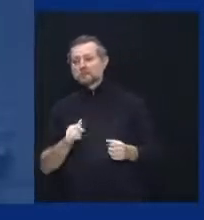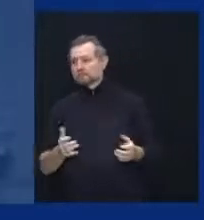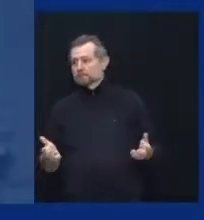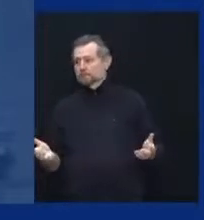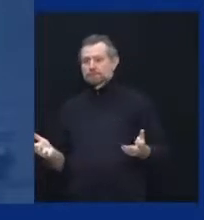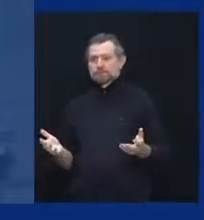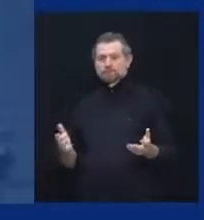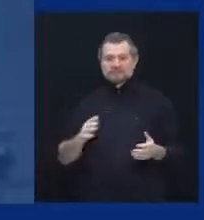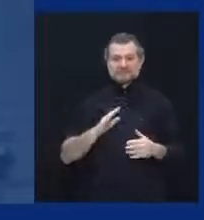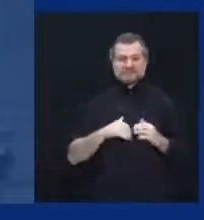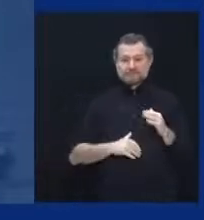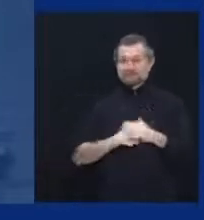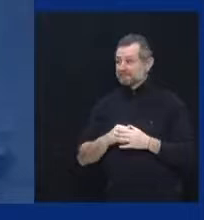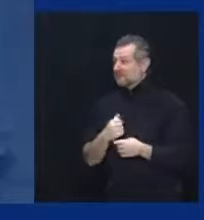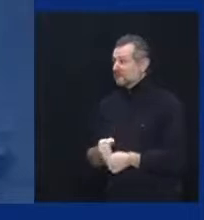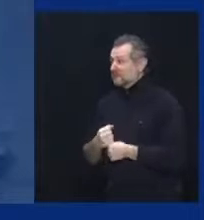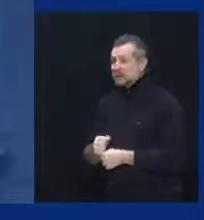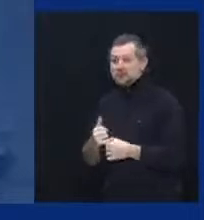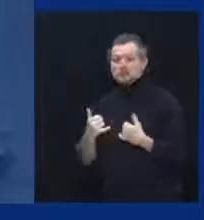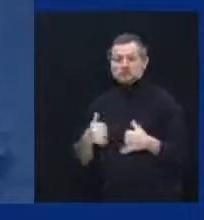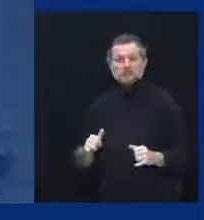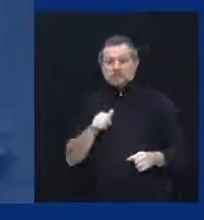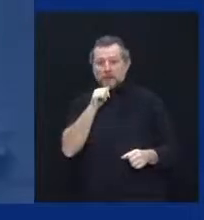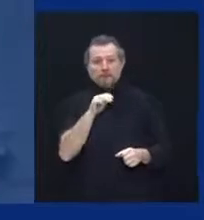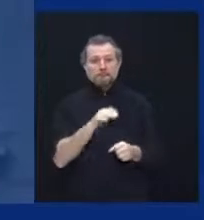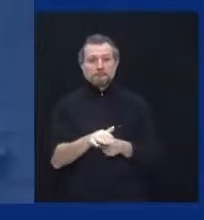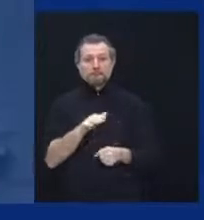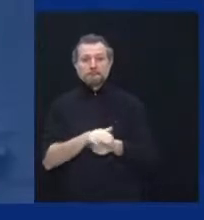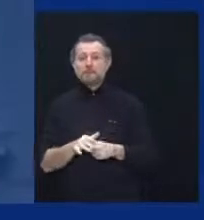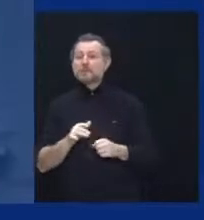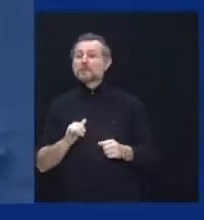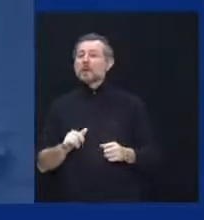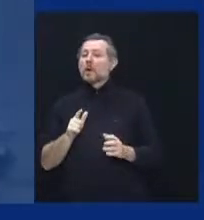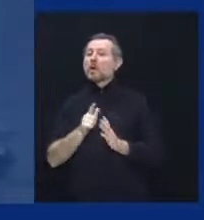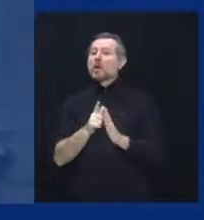any more ventilators. What the Defense Production Act says is